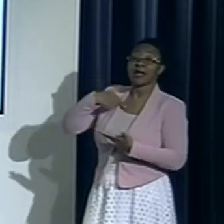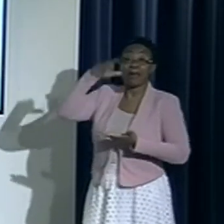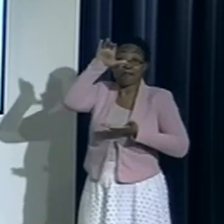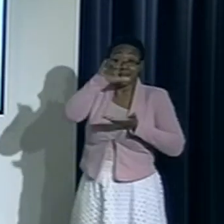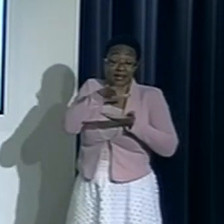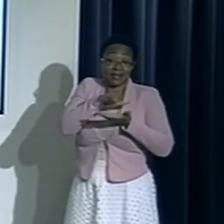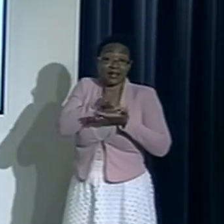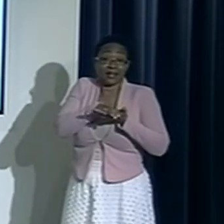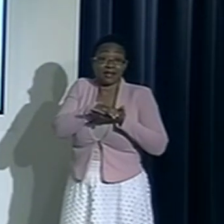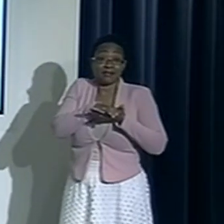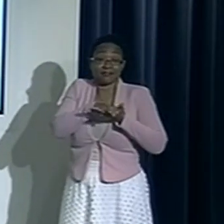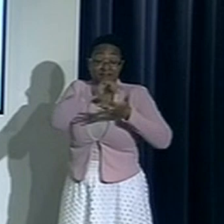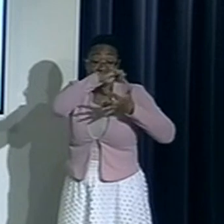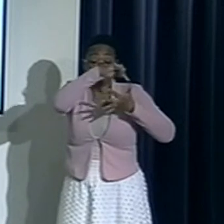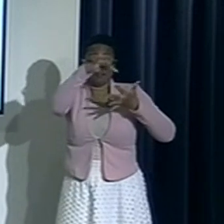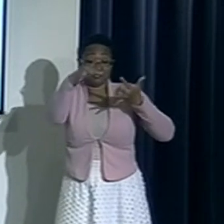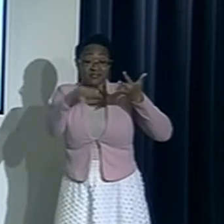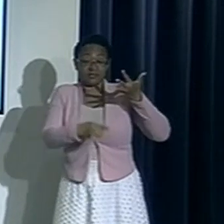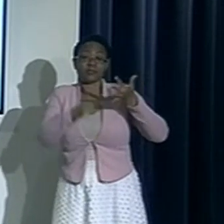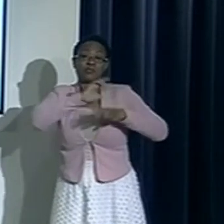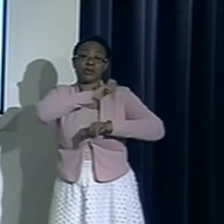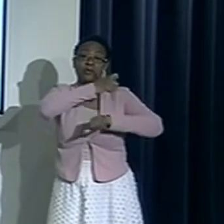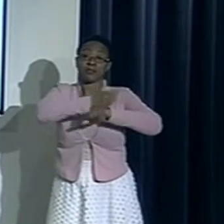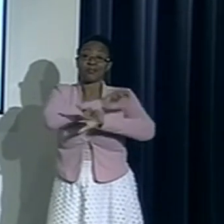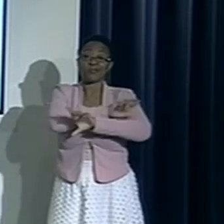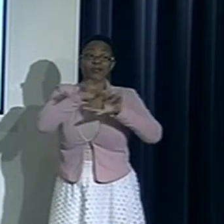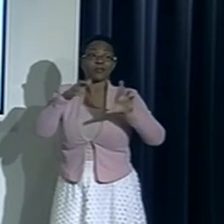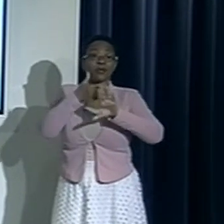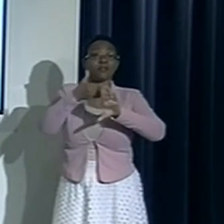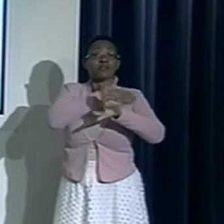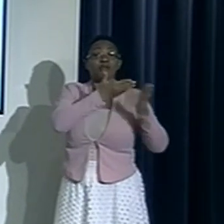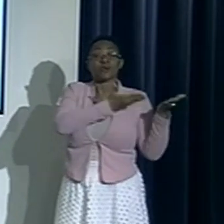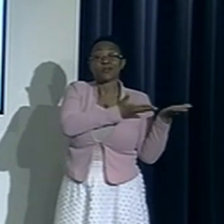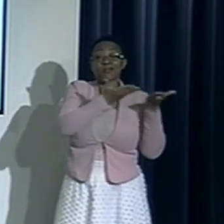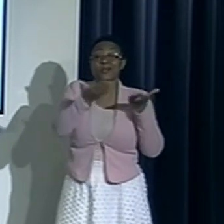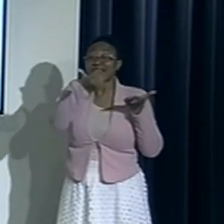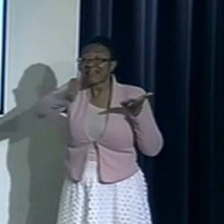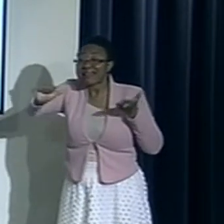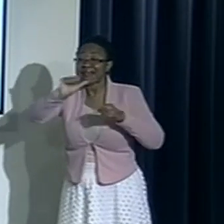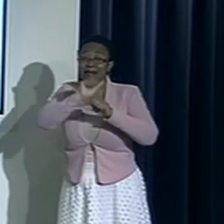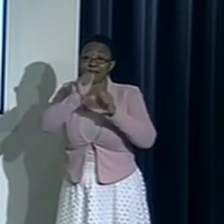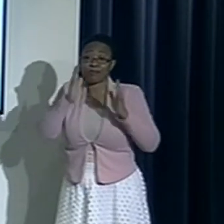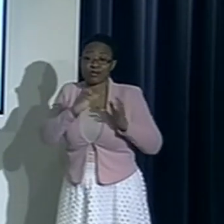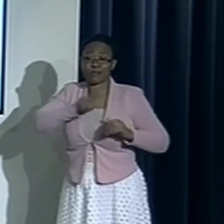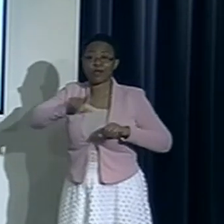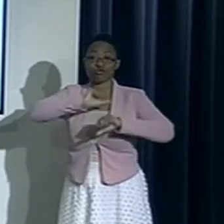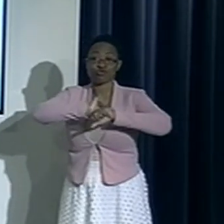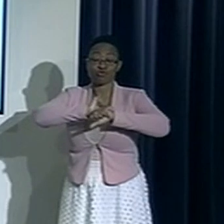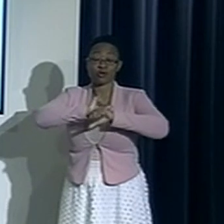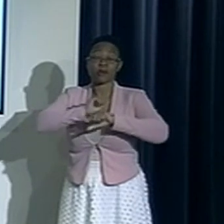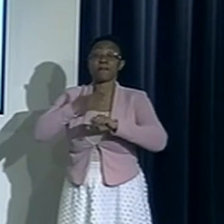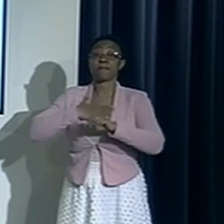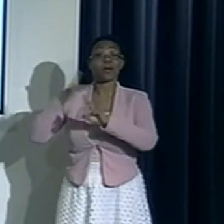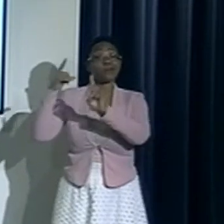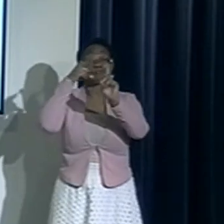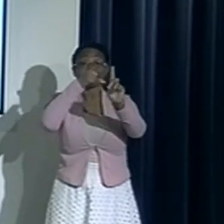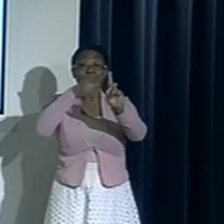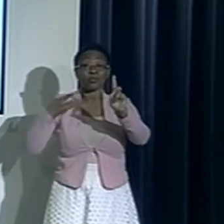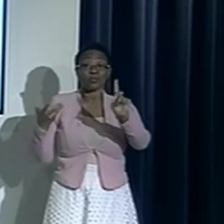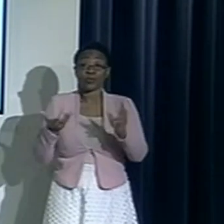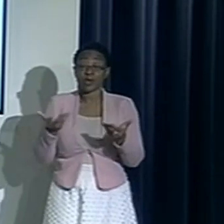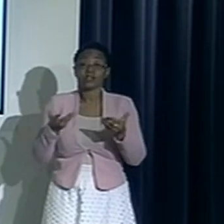believe that we should have in place before we bring any employees back. I have a goal